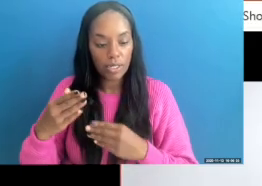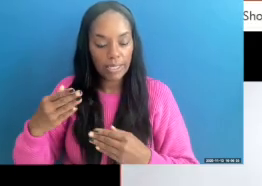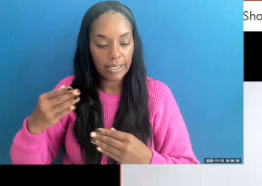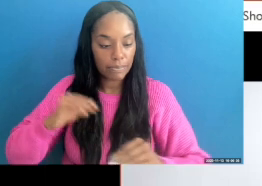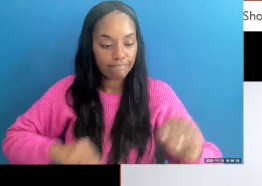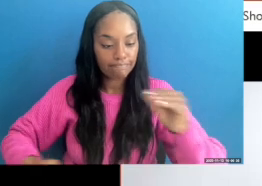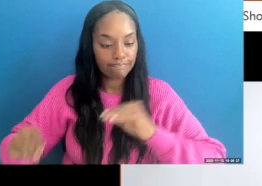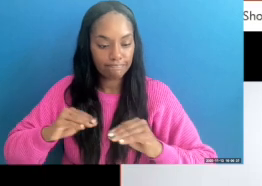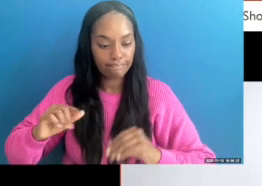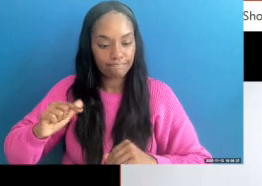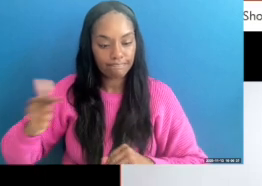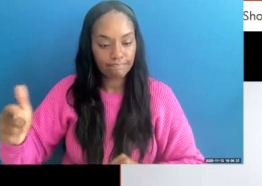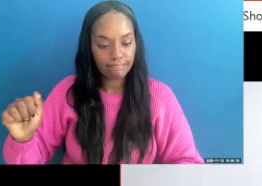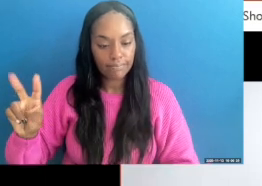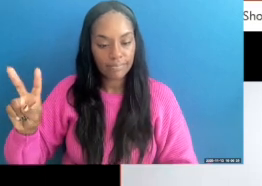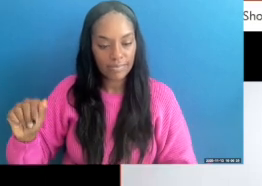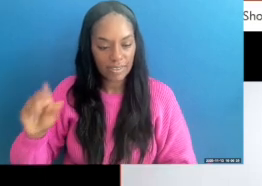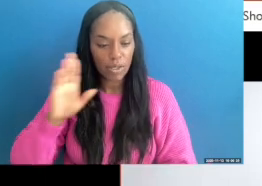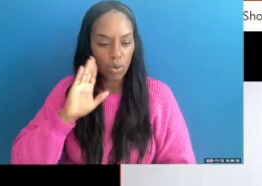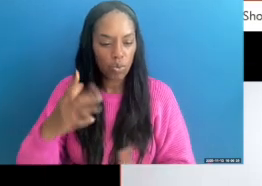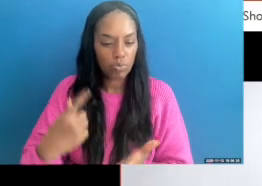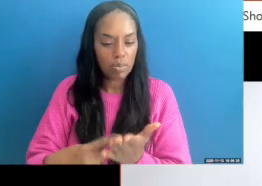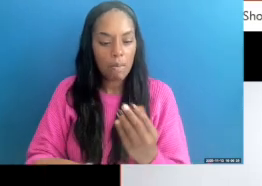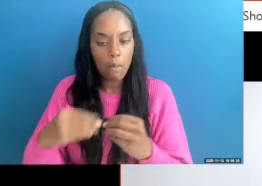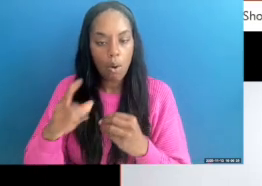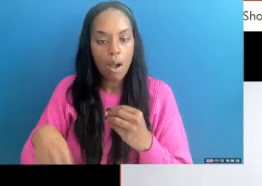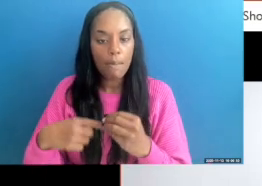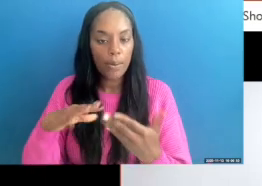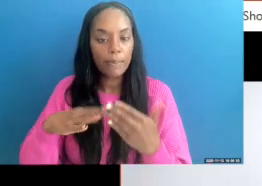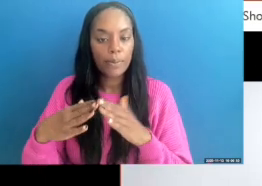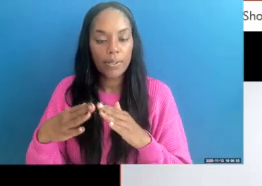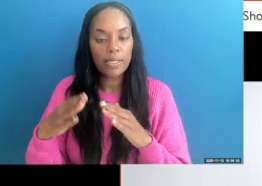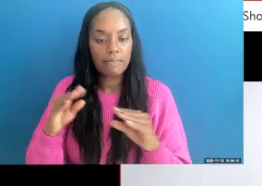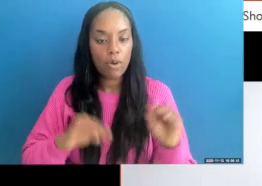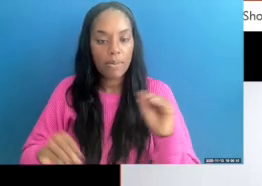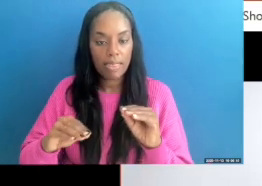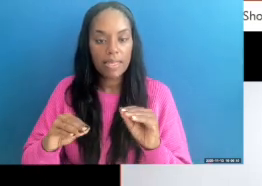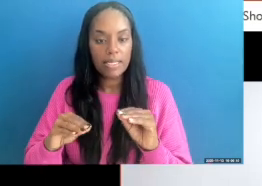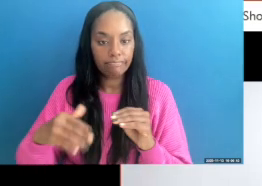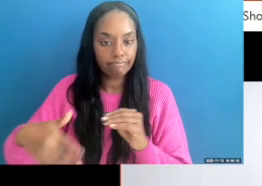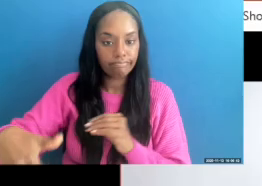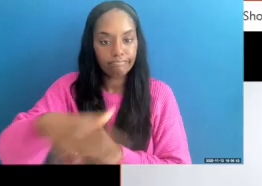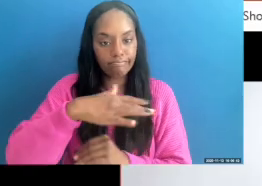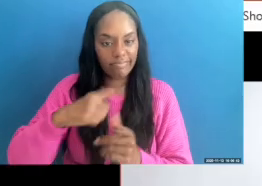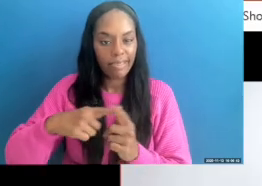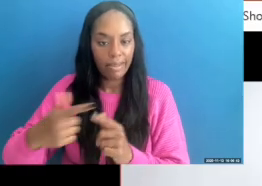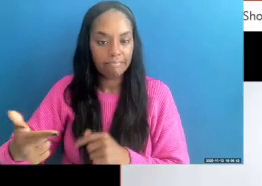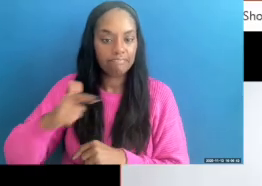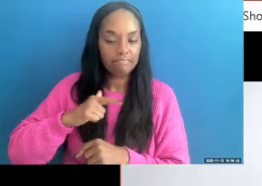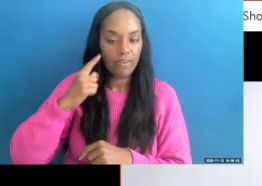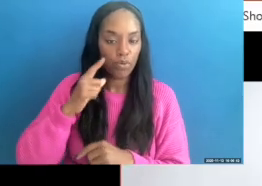covering progress made in the community mobility space. Then we'll be back for some final thoughts on individual mobility.